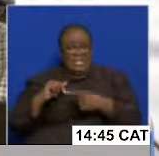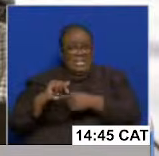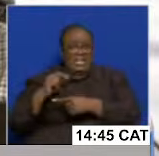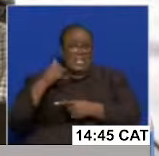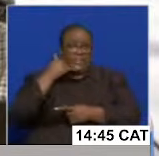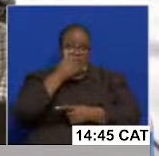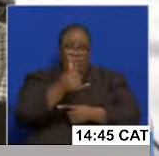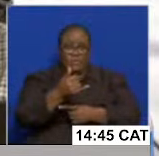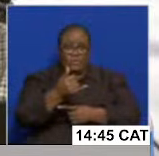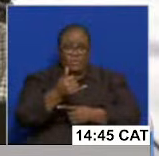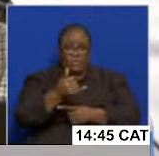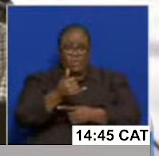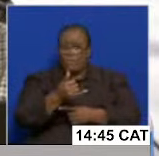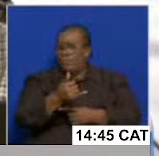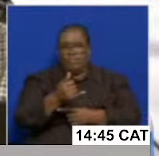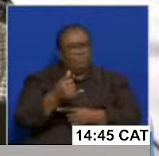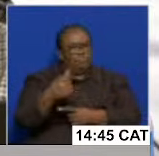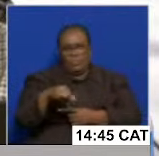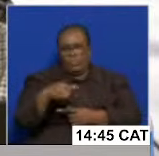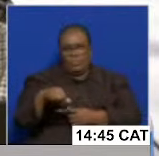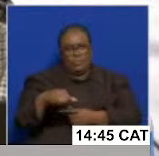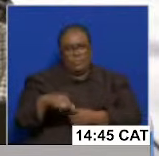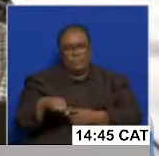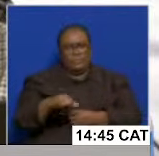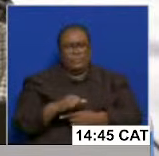didn't. No, he didn't call me.